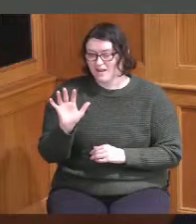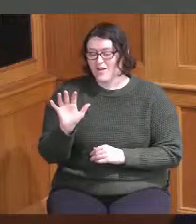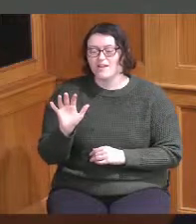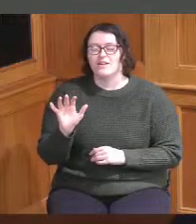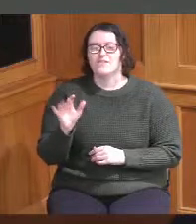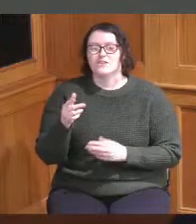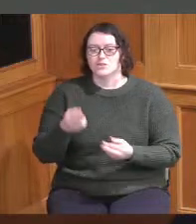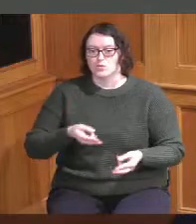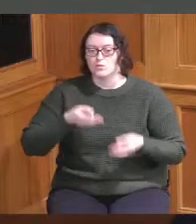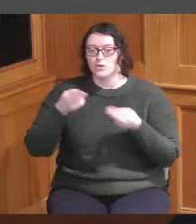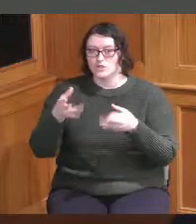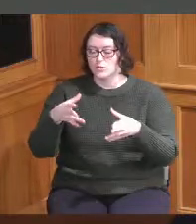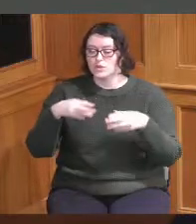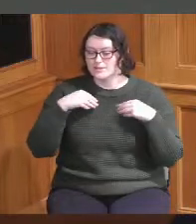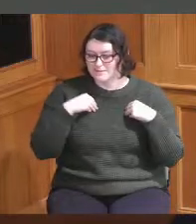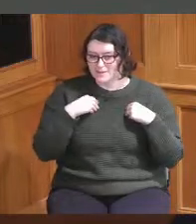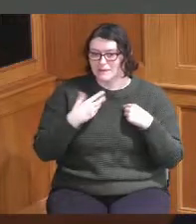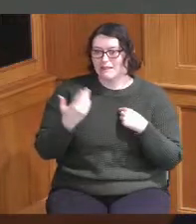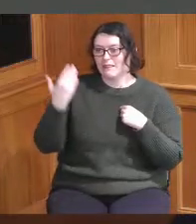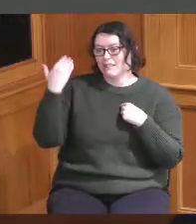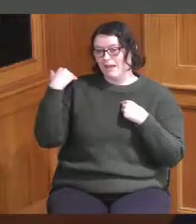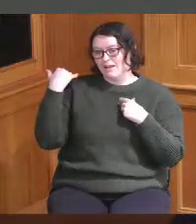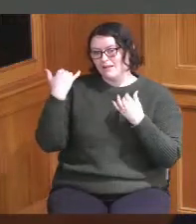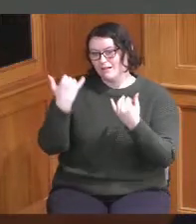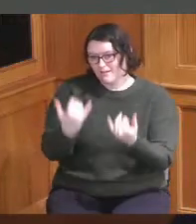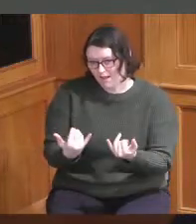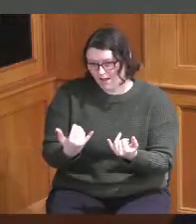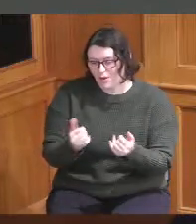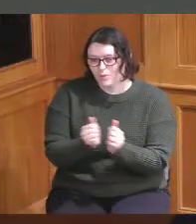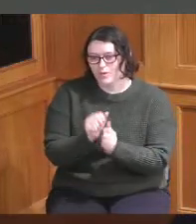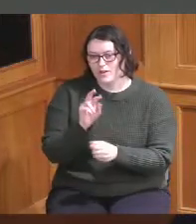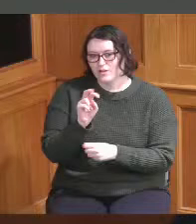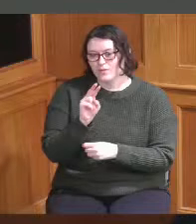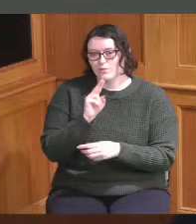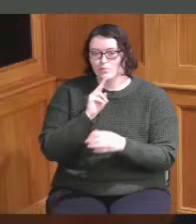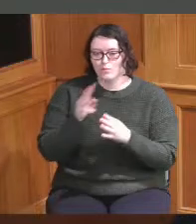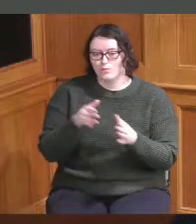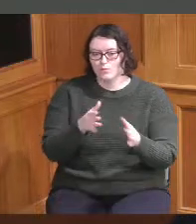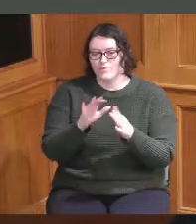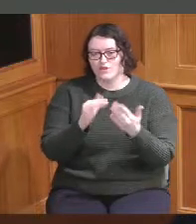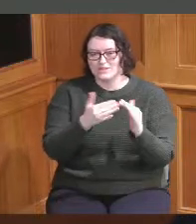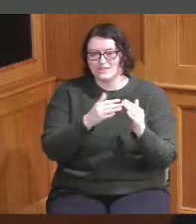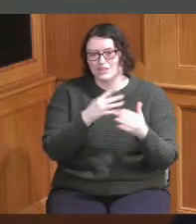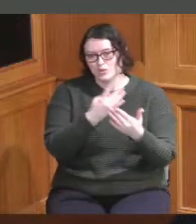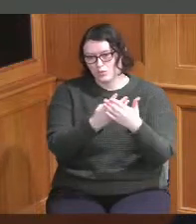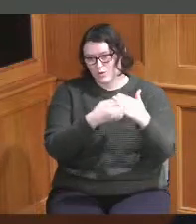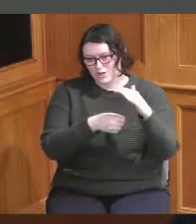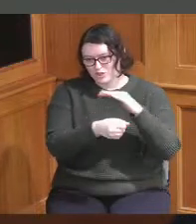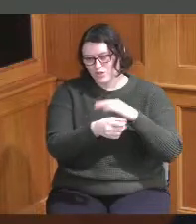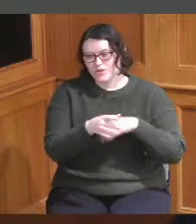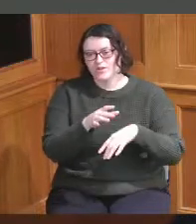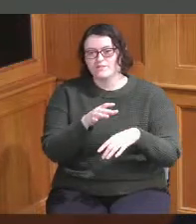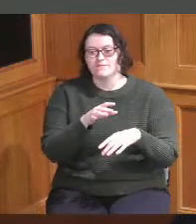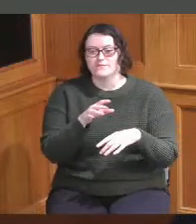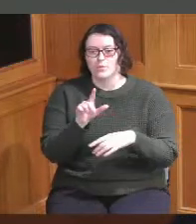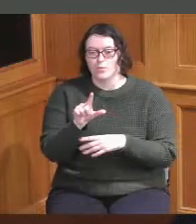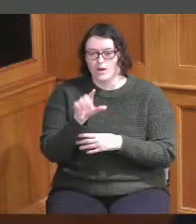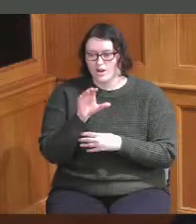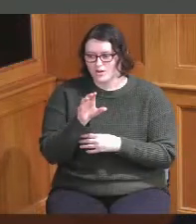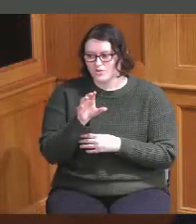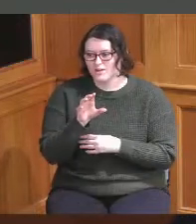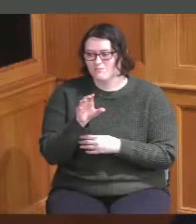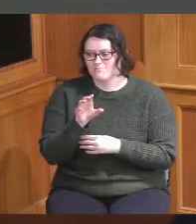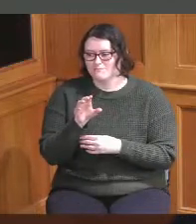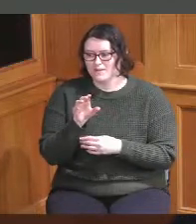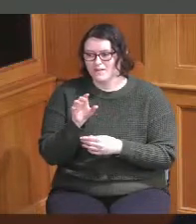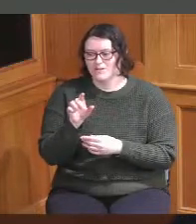resolution to accept a then and now with River City Correctional Center for $1,112. This is for a